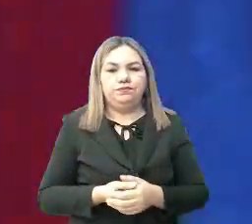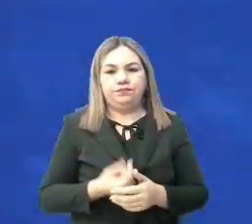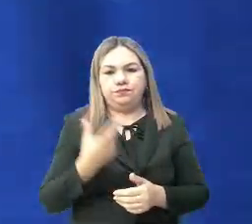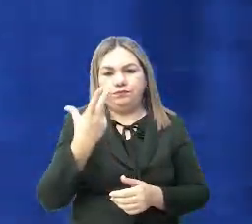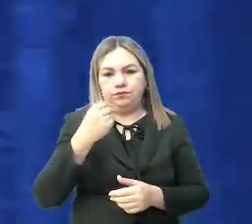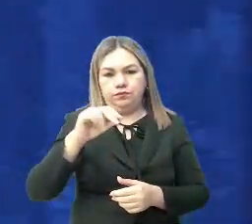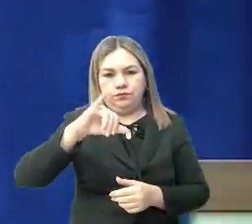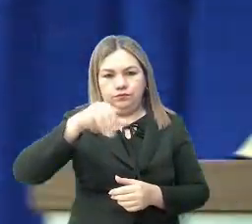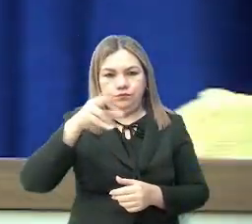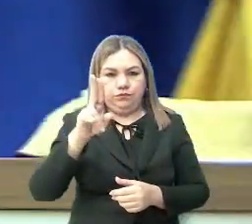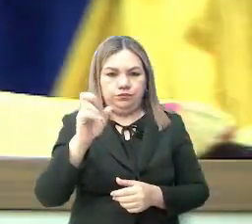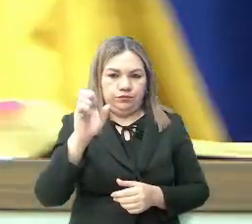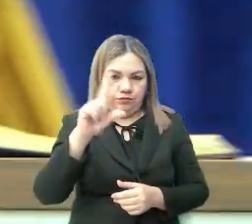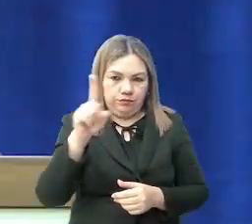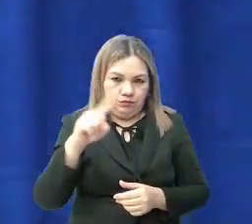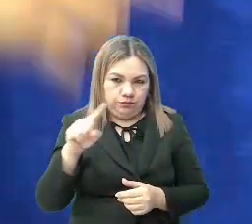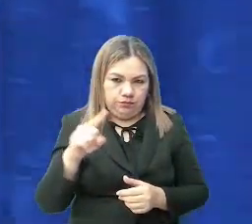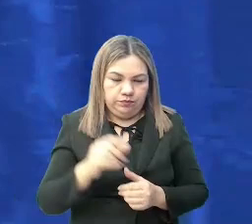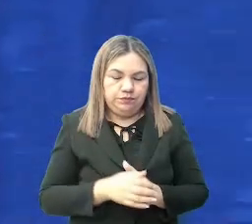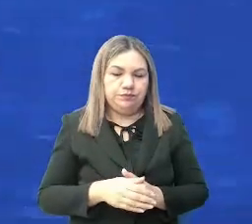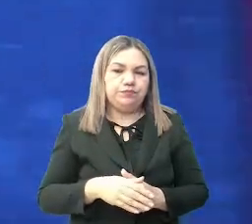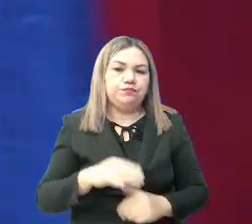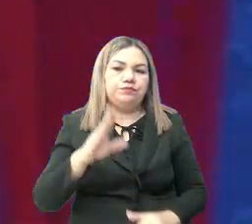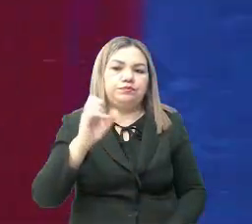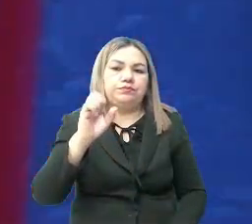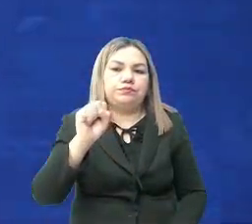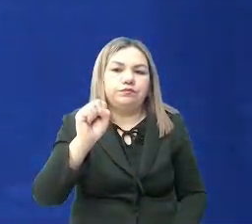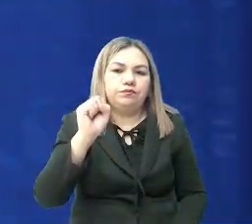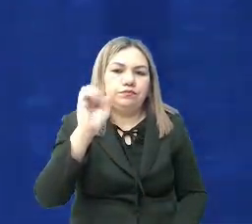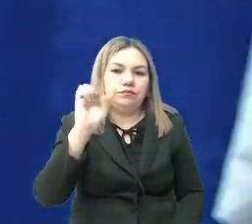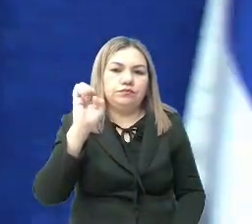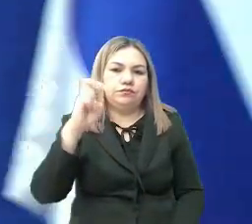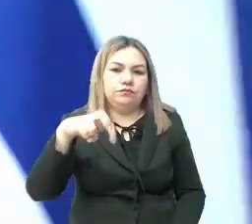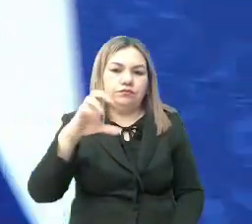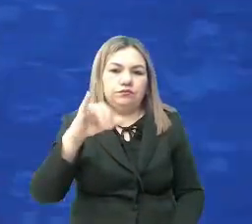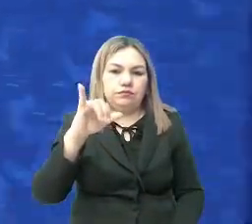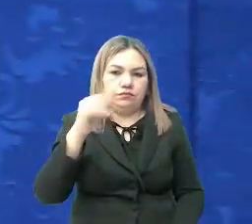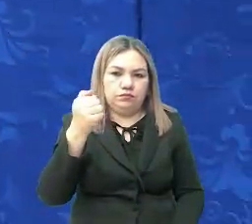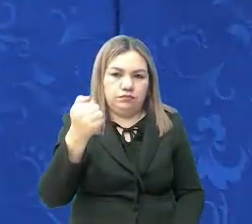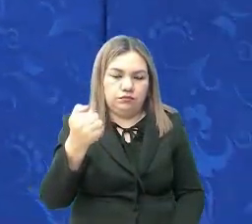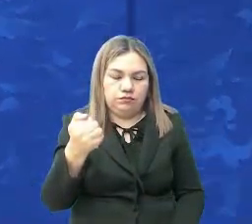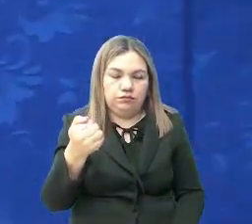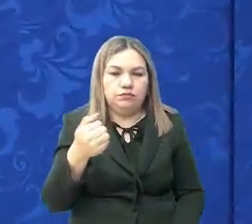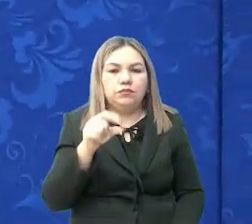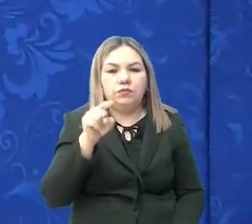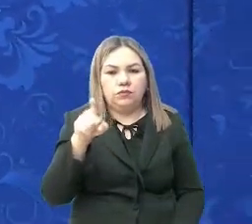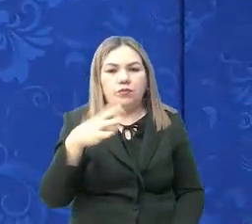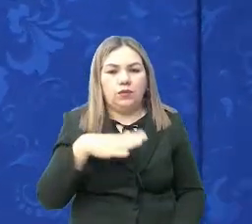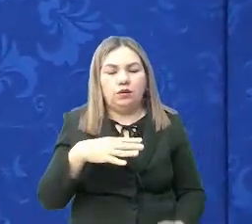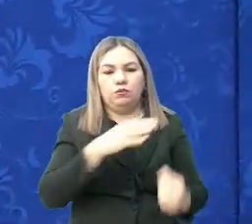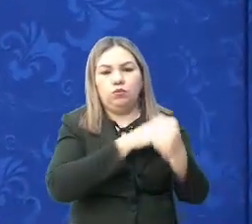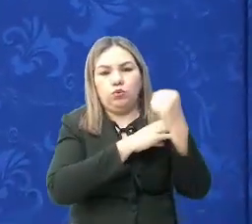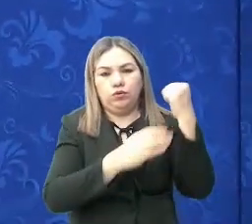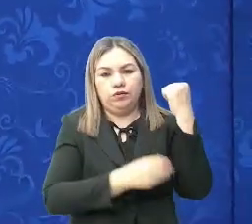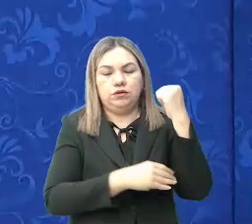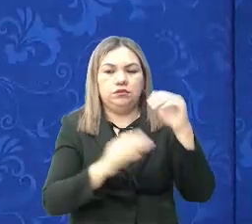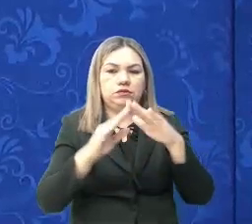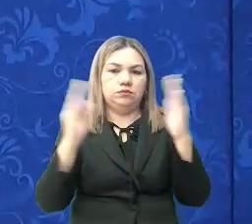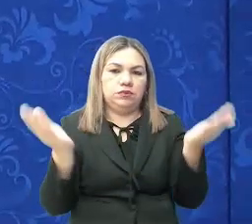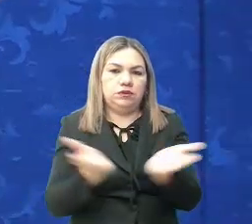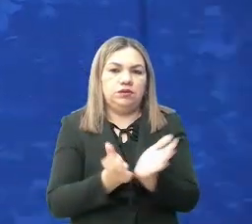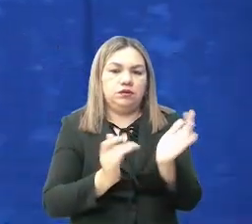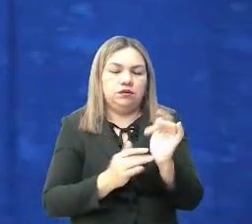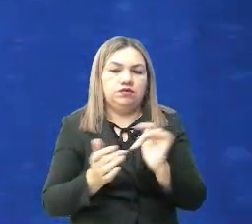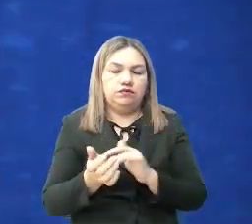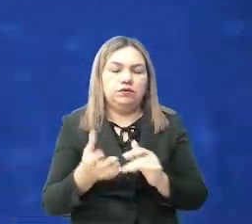It's not judge by essence. God is the only judge by essence. But you have the power of the